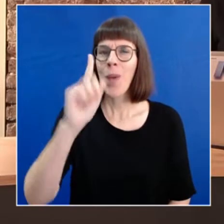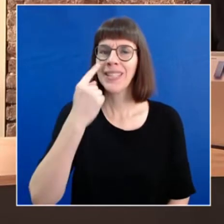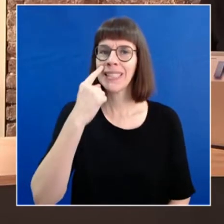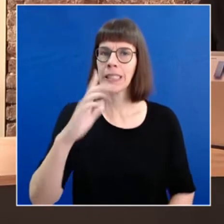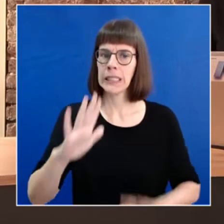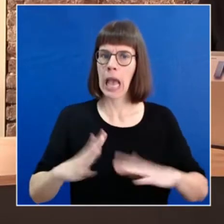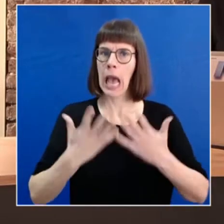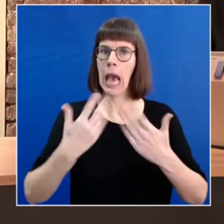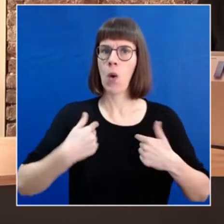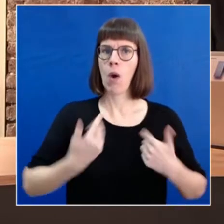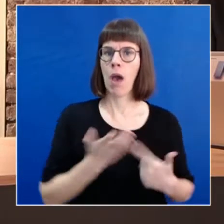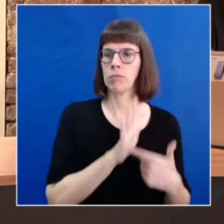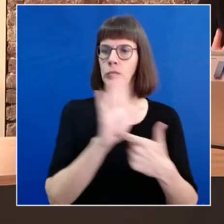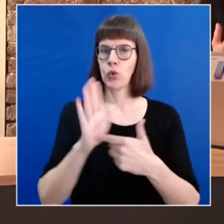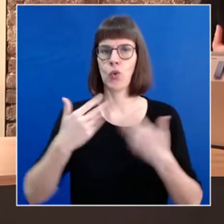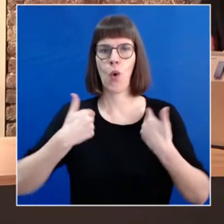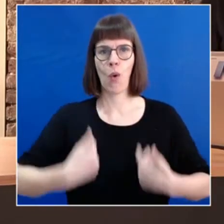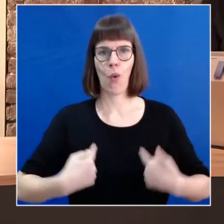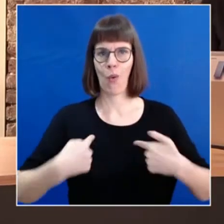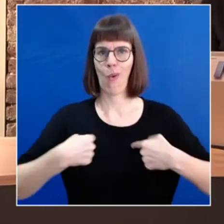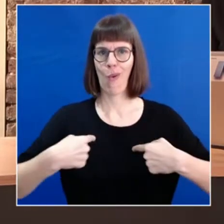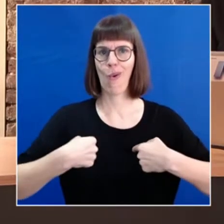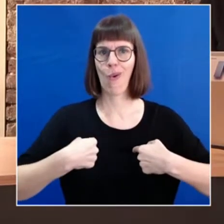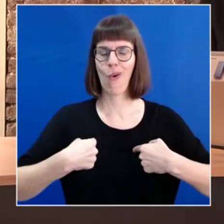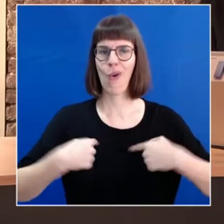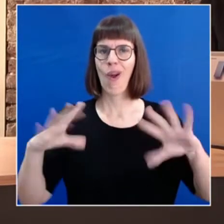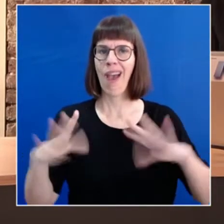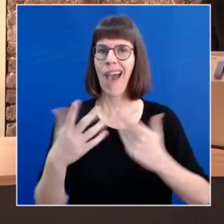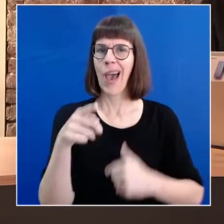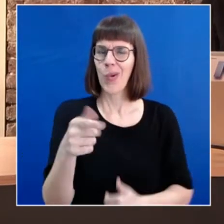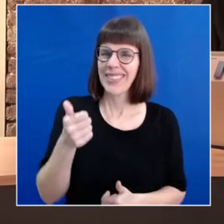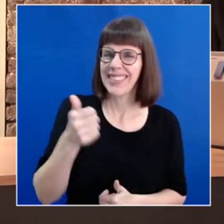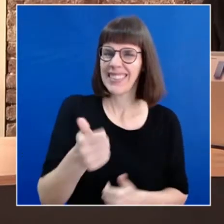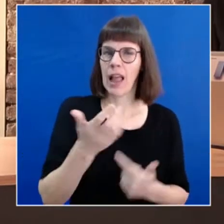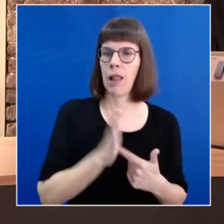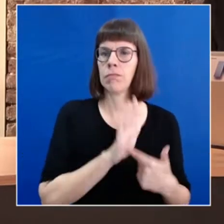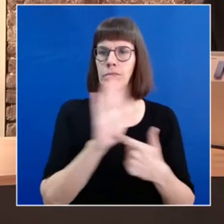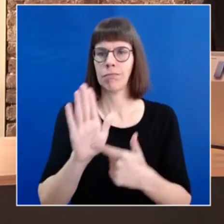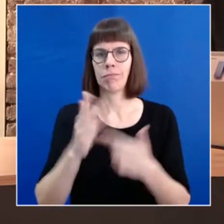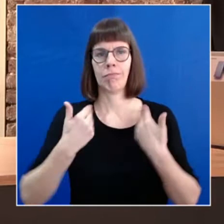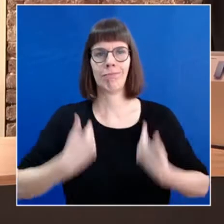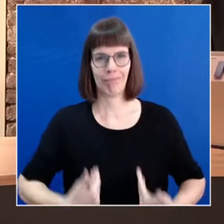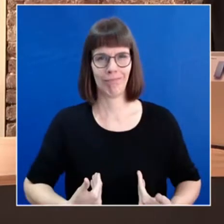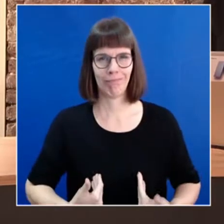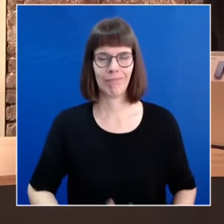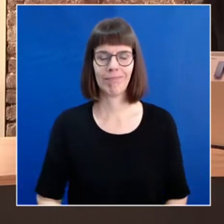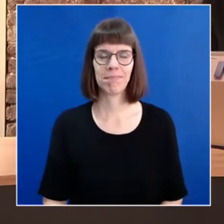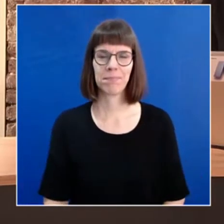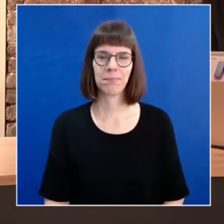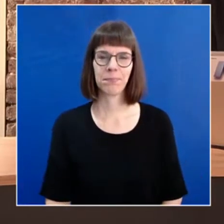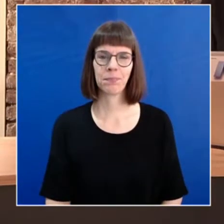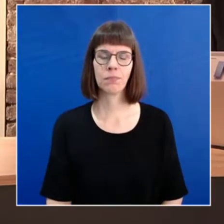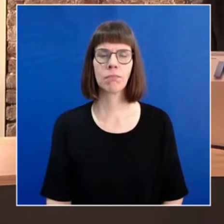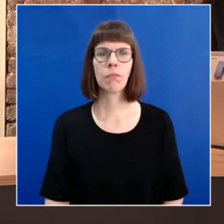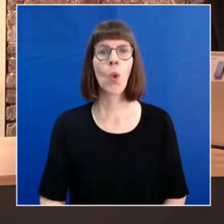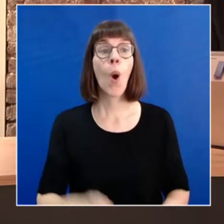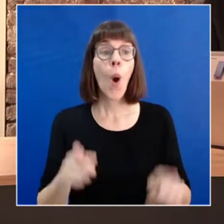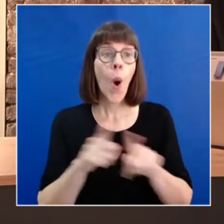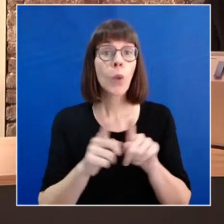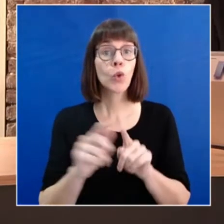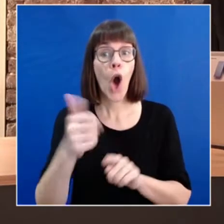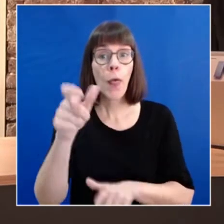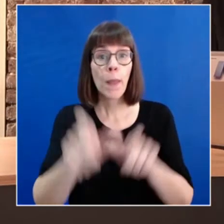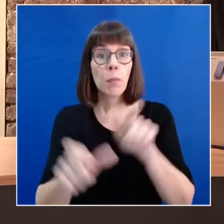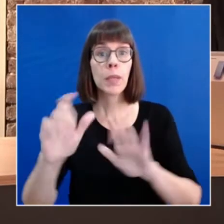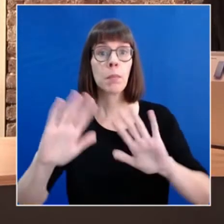were no lies, but how you present yourself, or especially how you present or introduce other people, can really make a